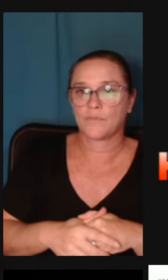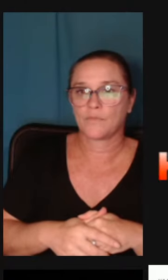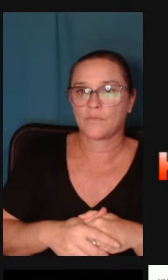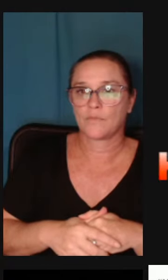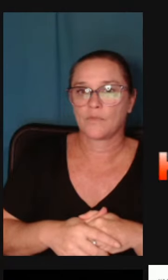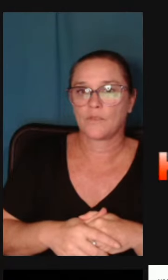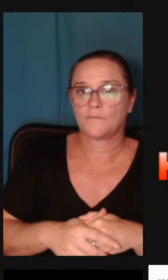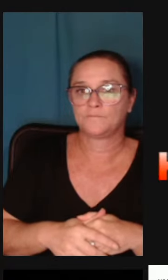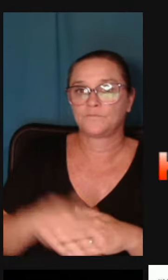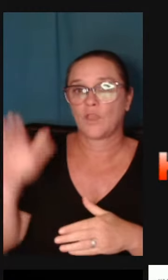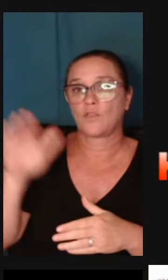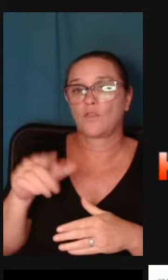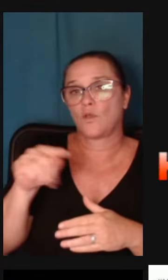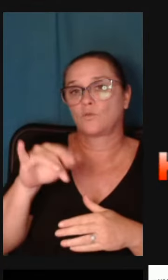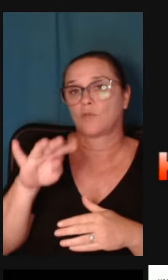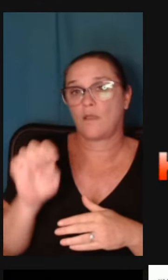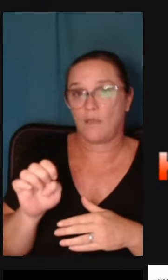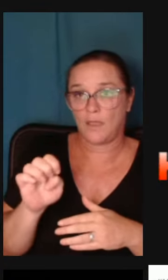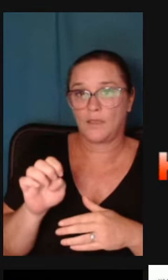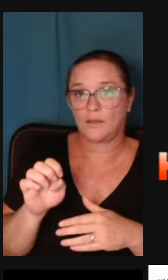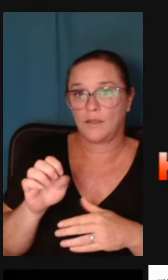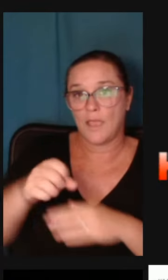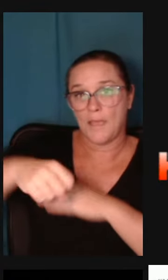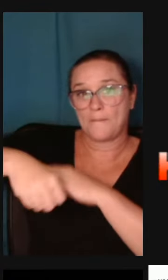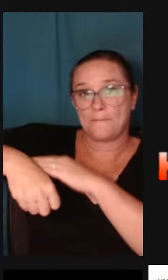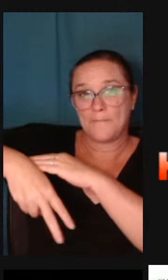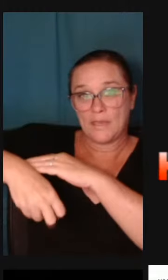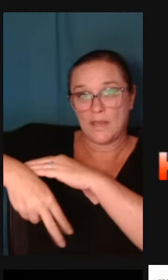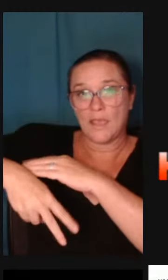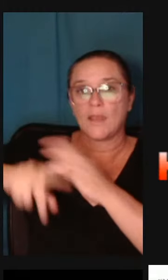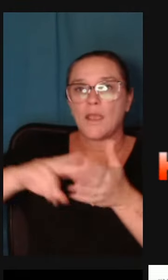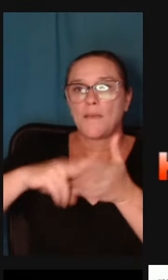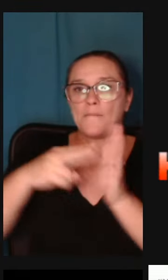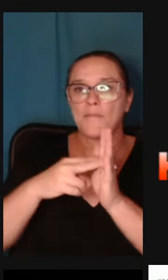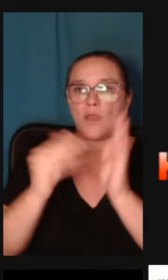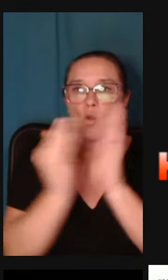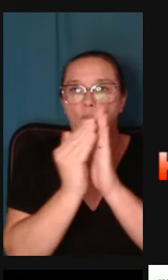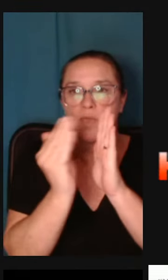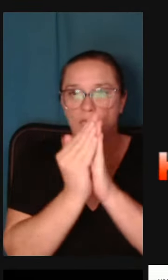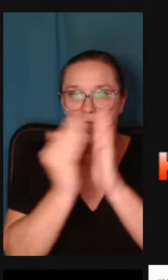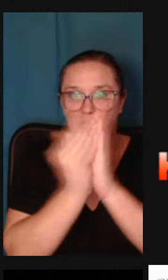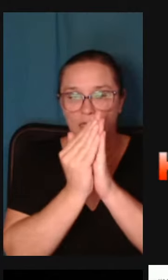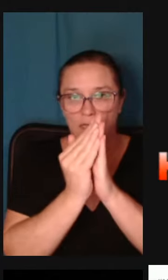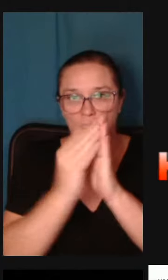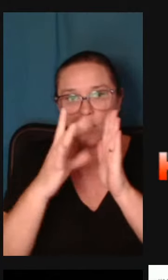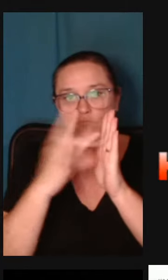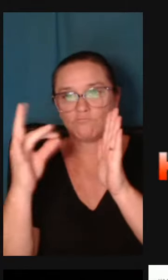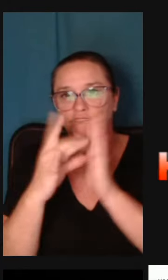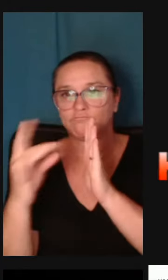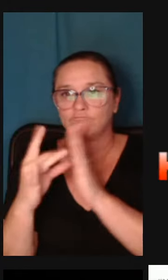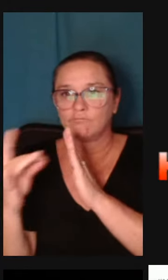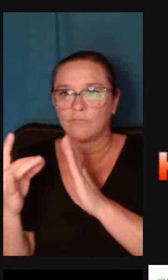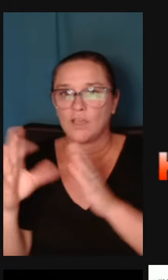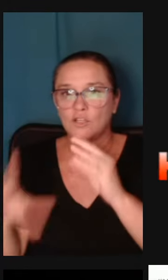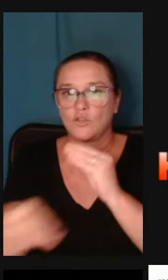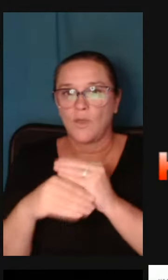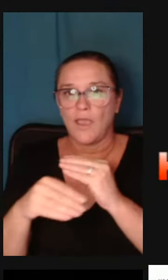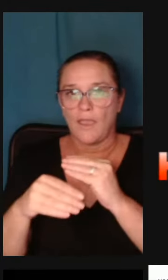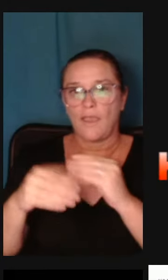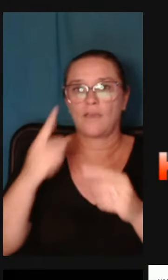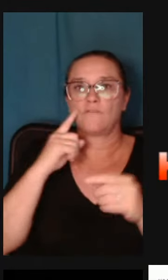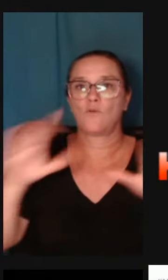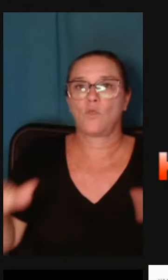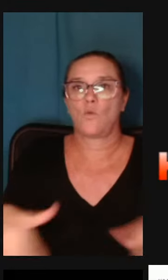The low tide at midnight was their time to pick opihi from the rocks to add to the wedding feast of Donnie's cousin.